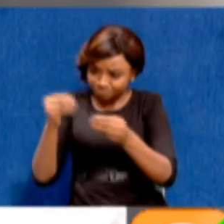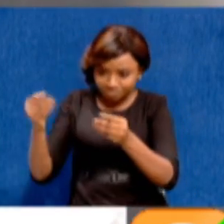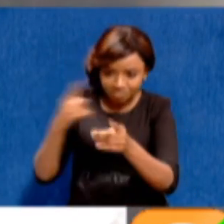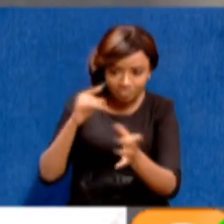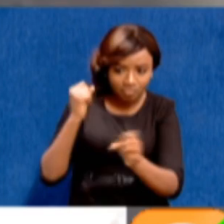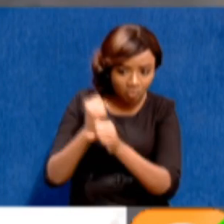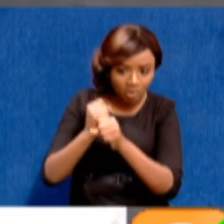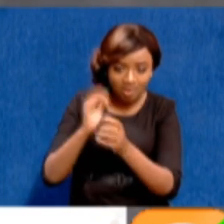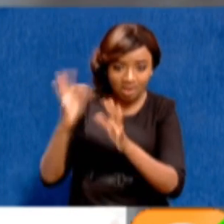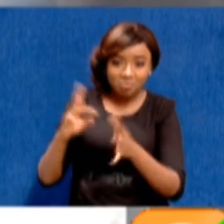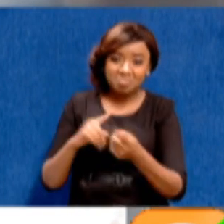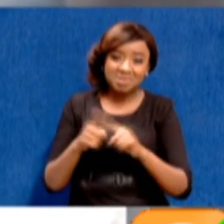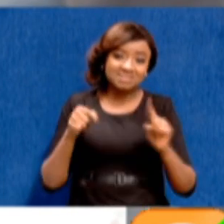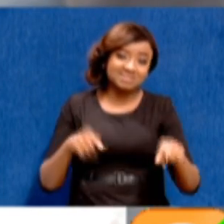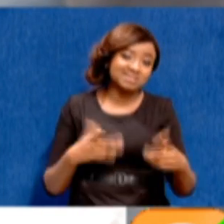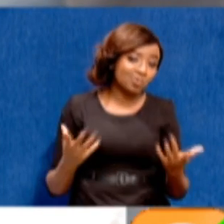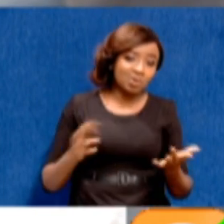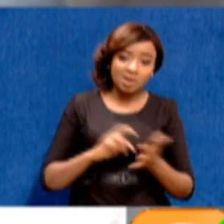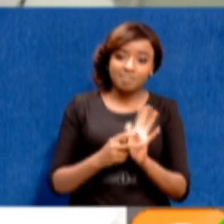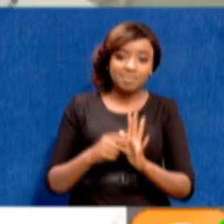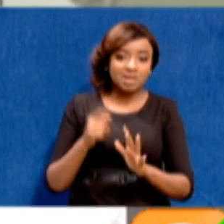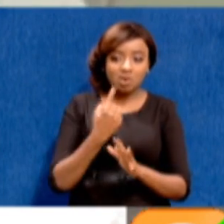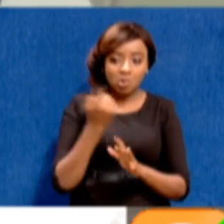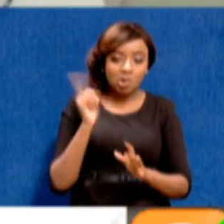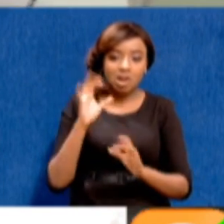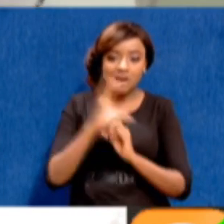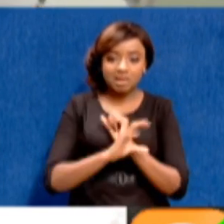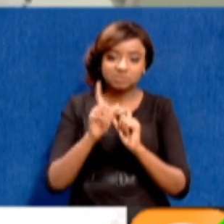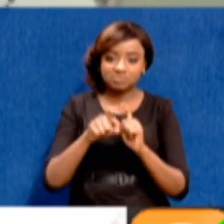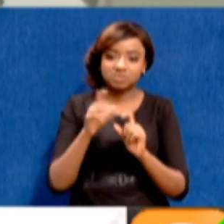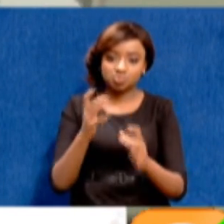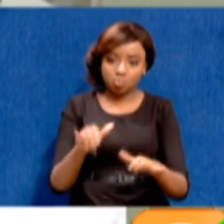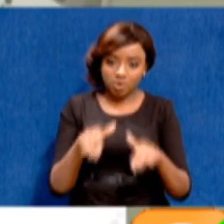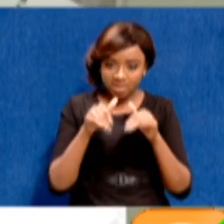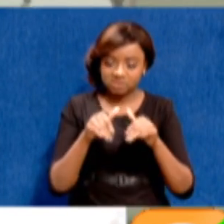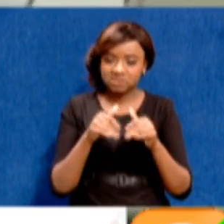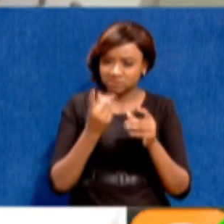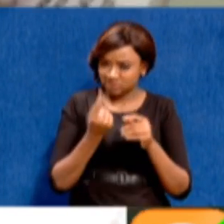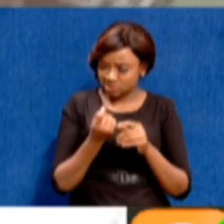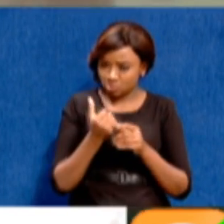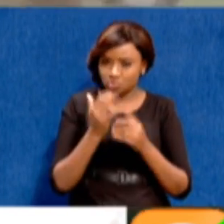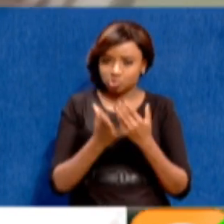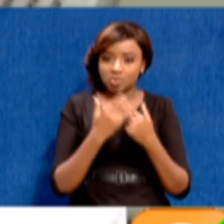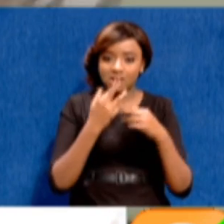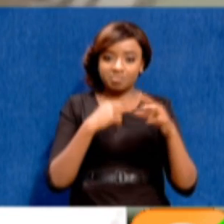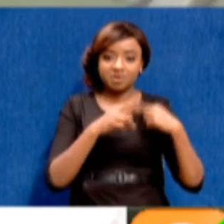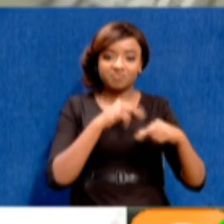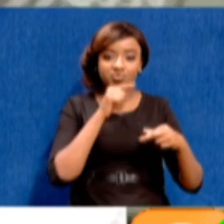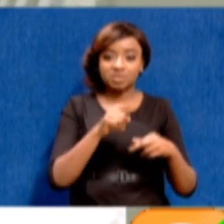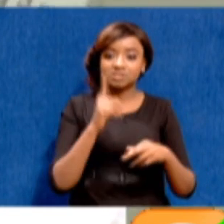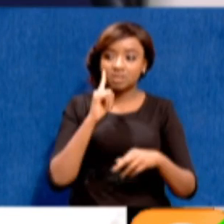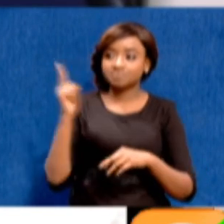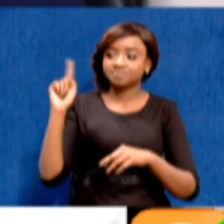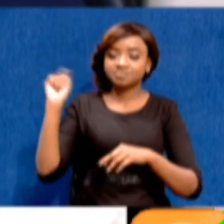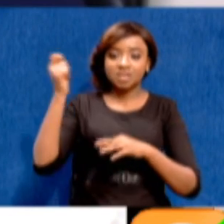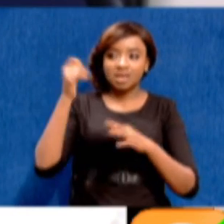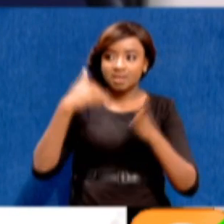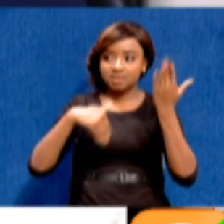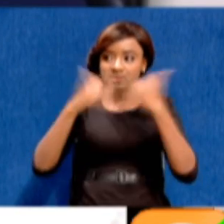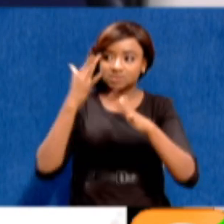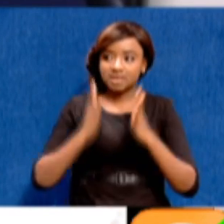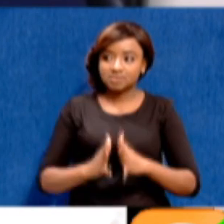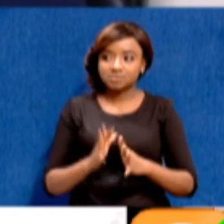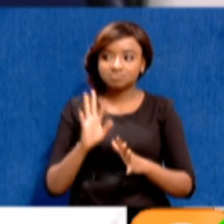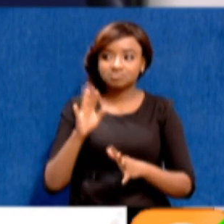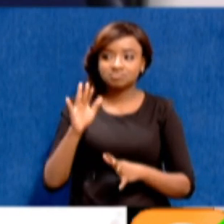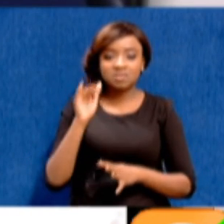wait a little longer before those trials can begin. Kenyan scientist Professor Walter Jaoko weighing in on the development. "What does